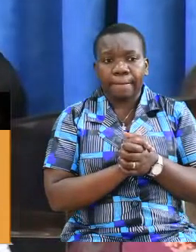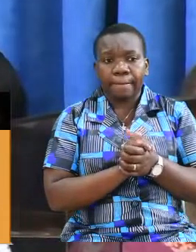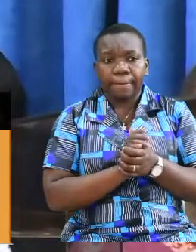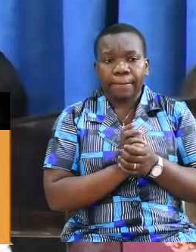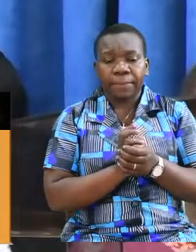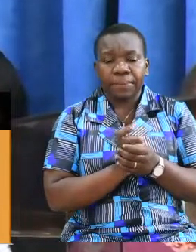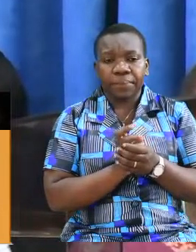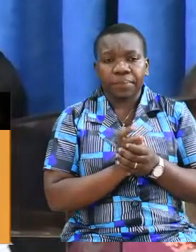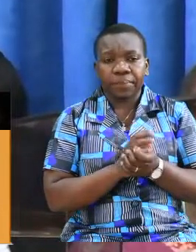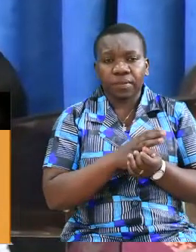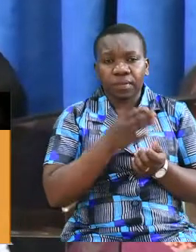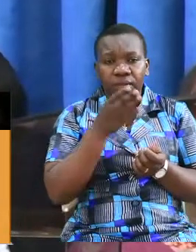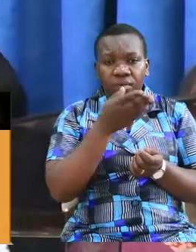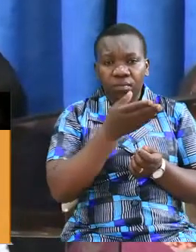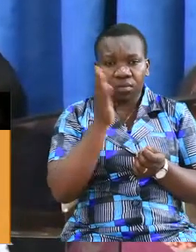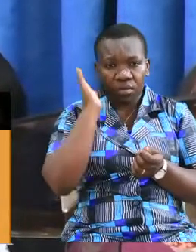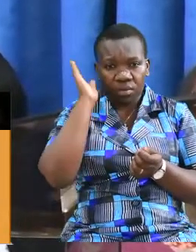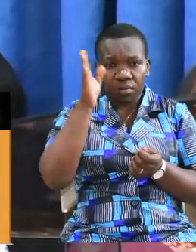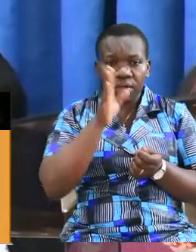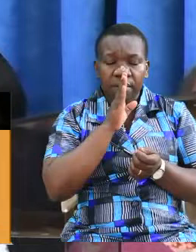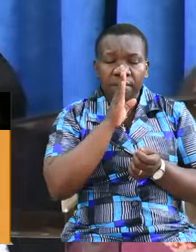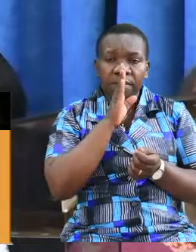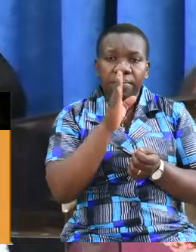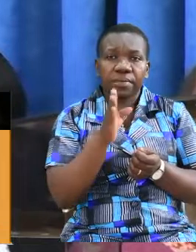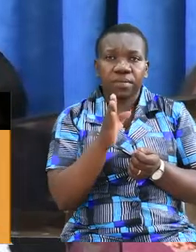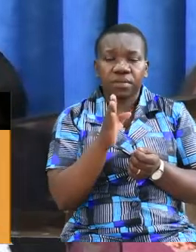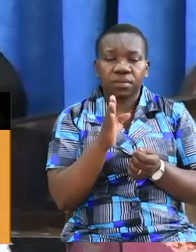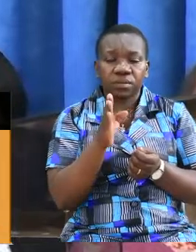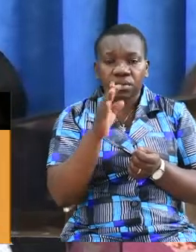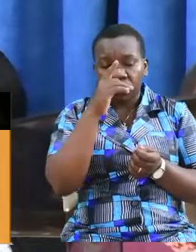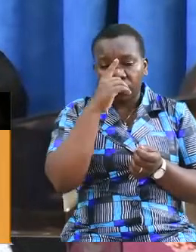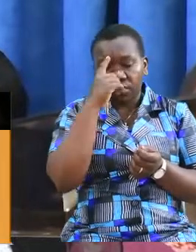There will be a national camp for church school children